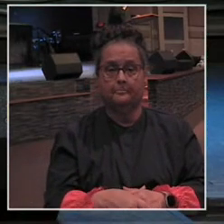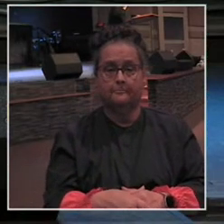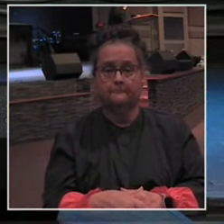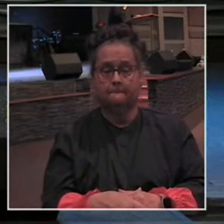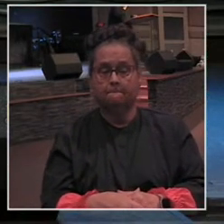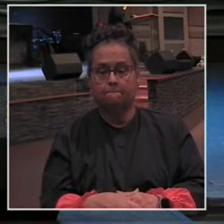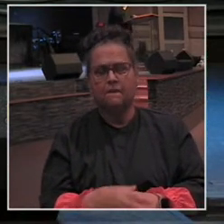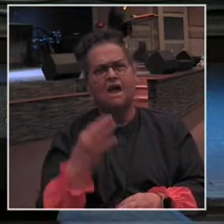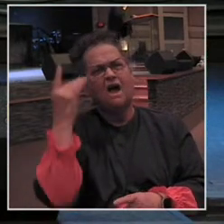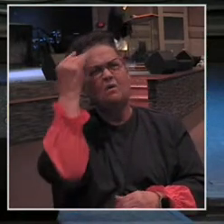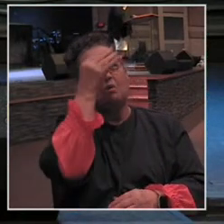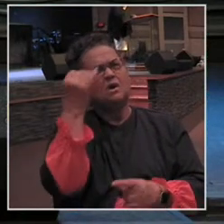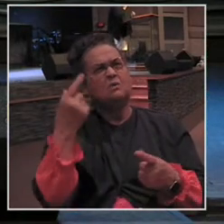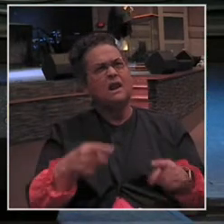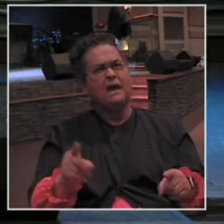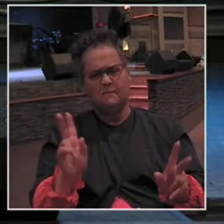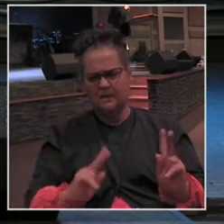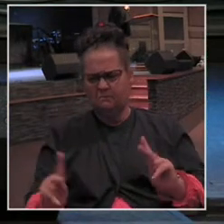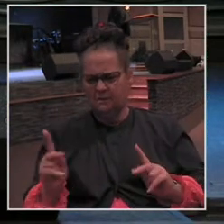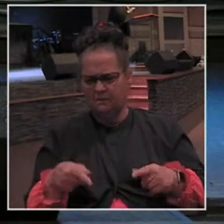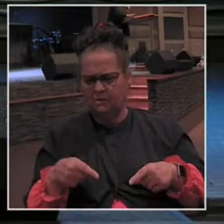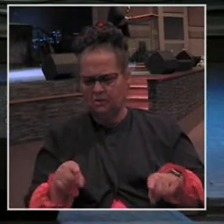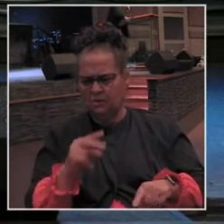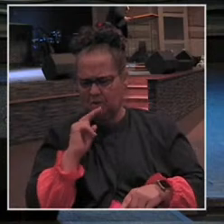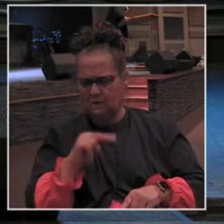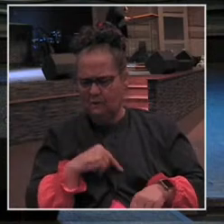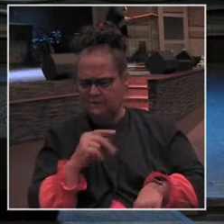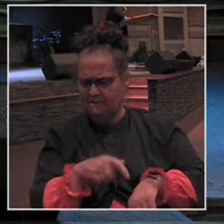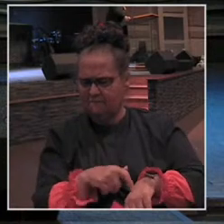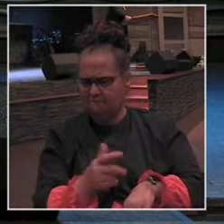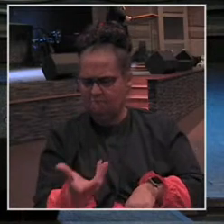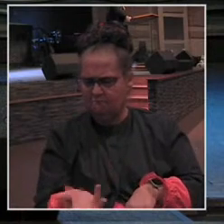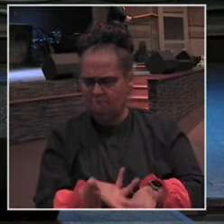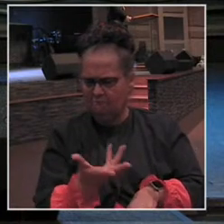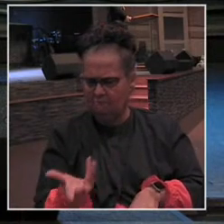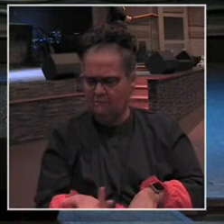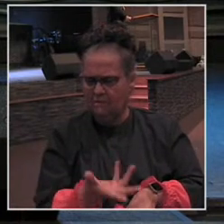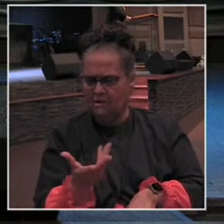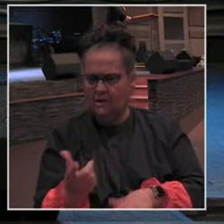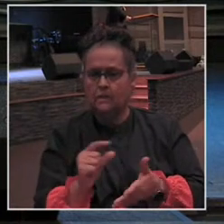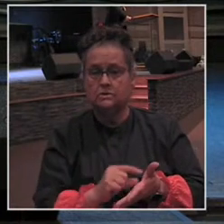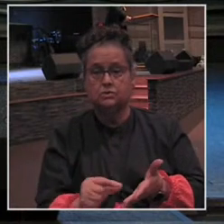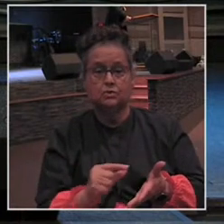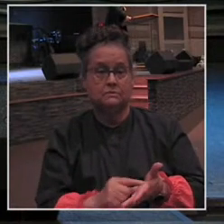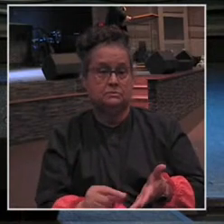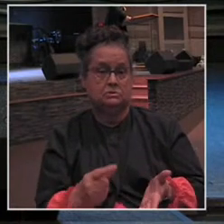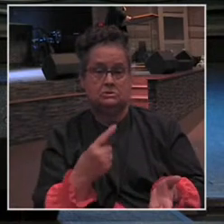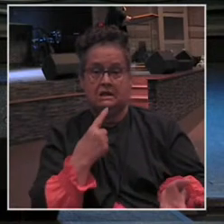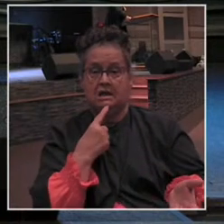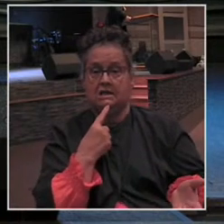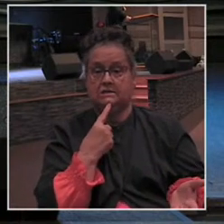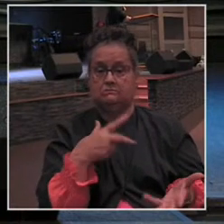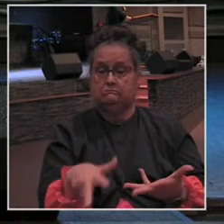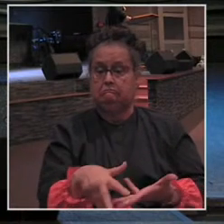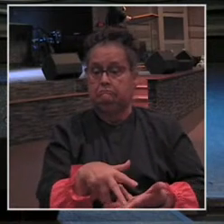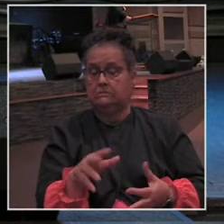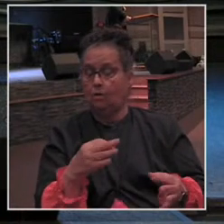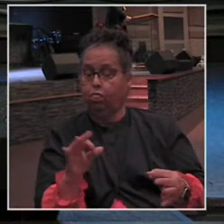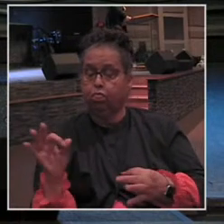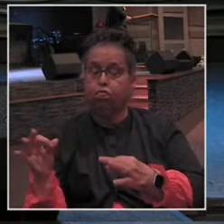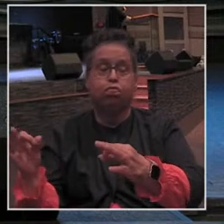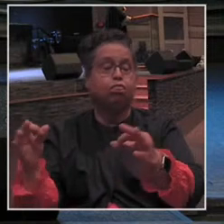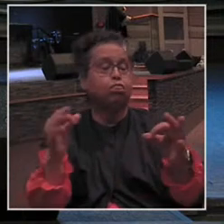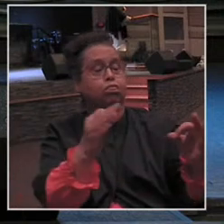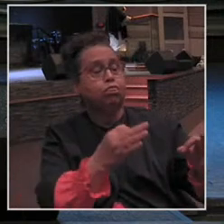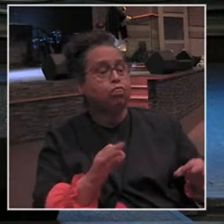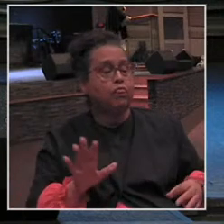I often wondered what happened to the people during Noah's time. And this scripture just kind of shows us that they were distracted with